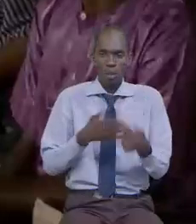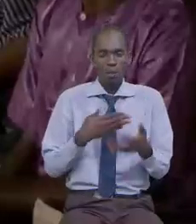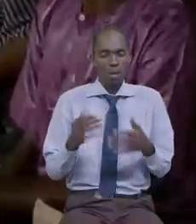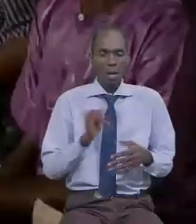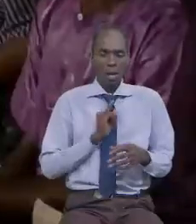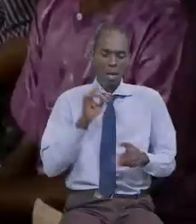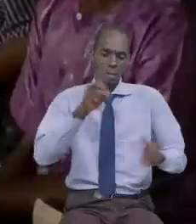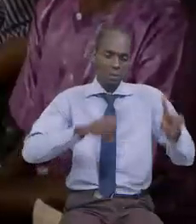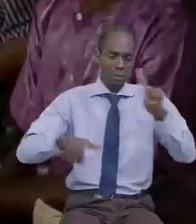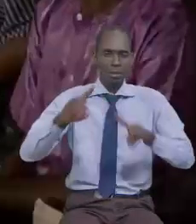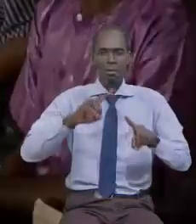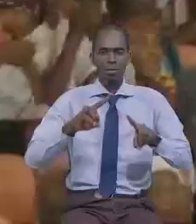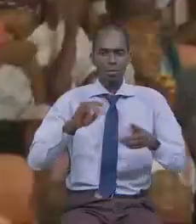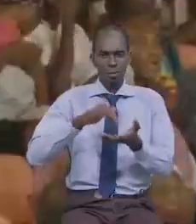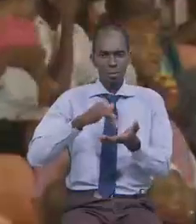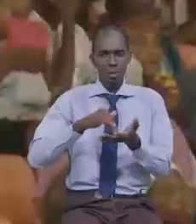Say it.